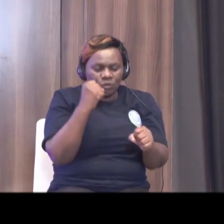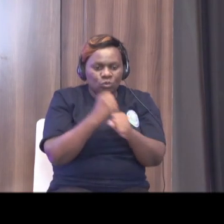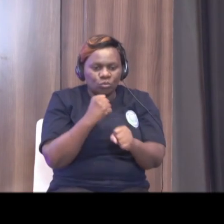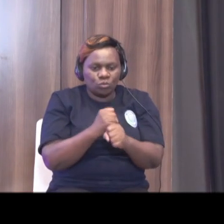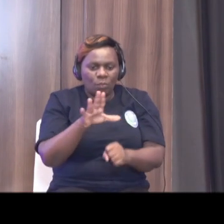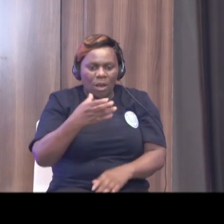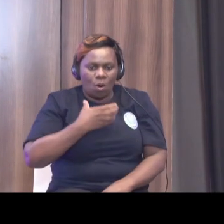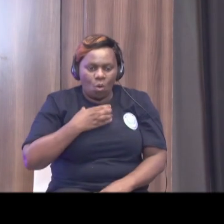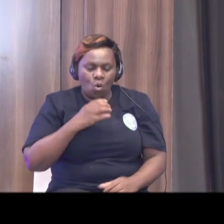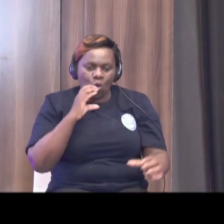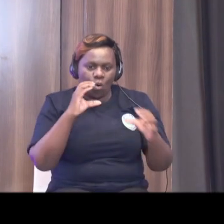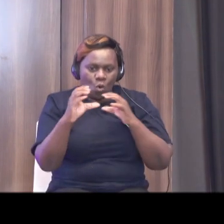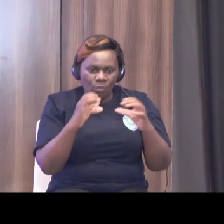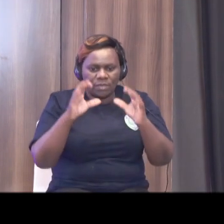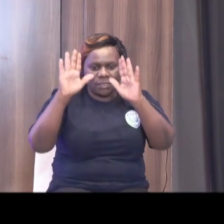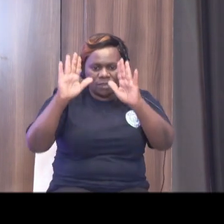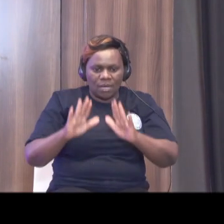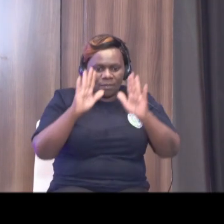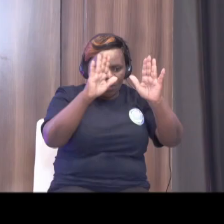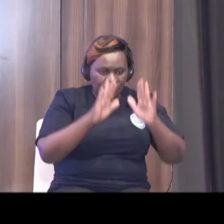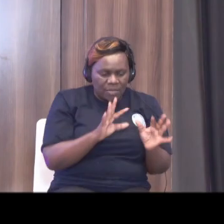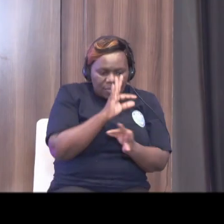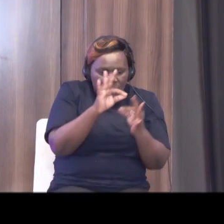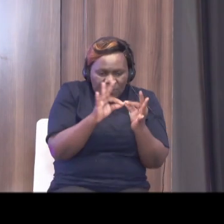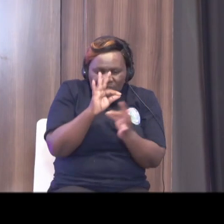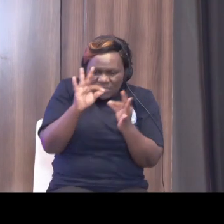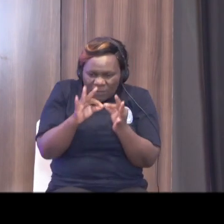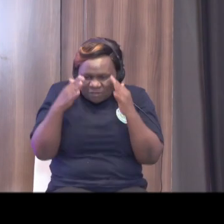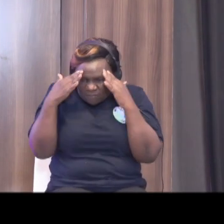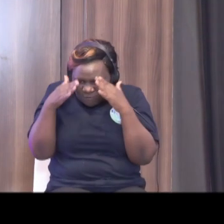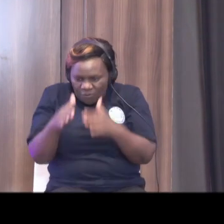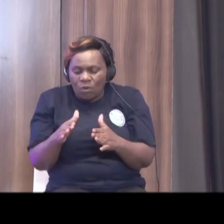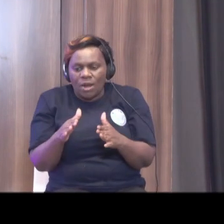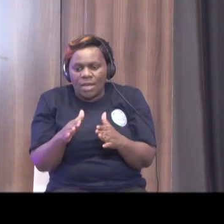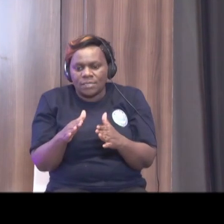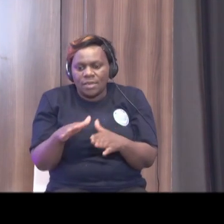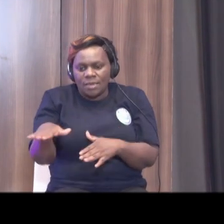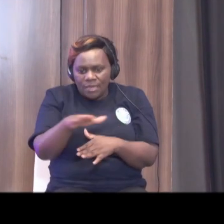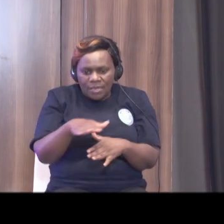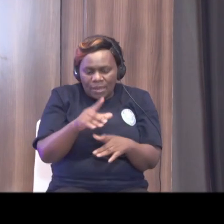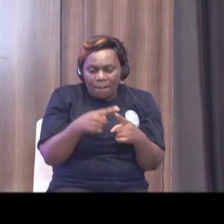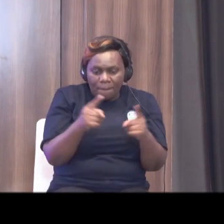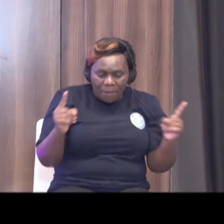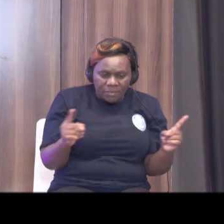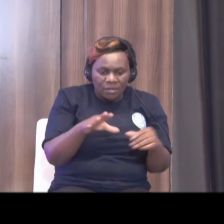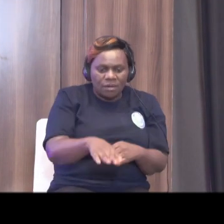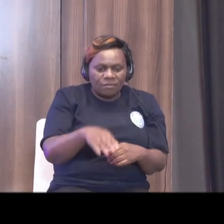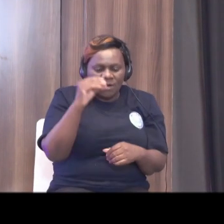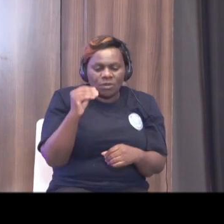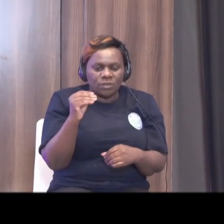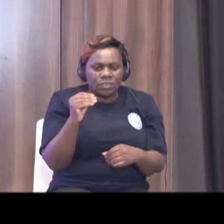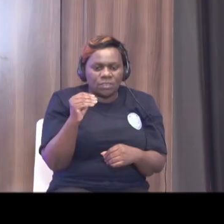his own communications campaigns tailored to their specific settings. However, we found that